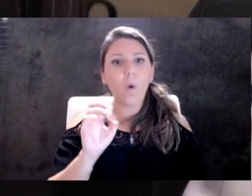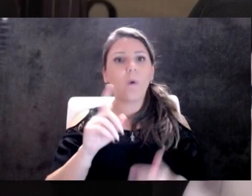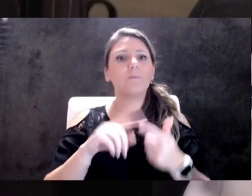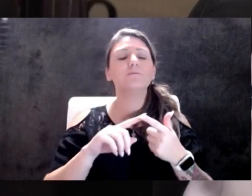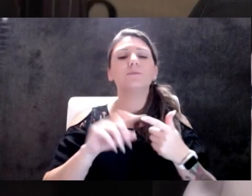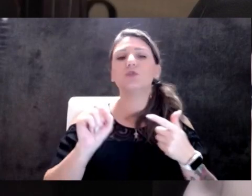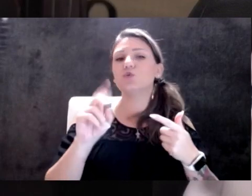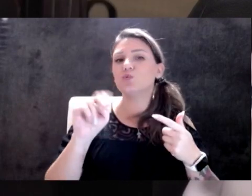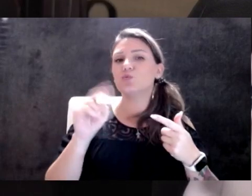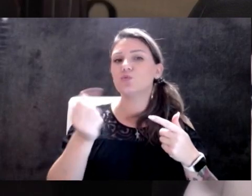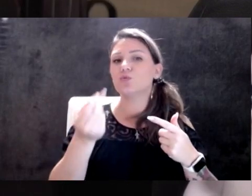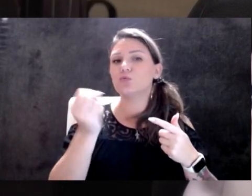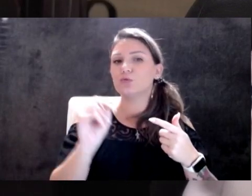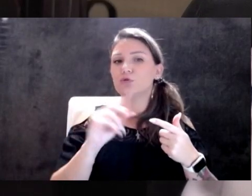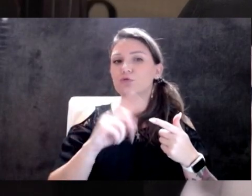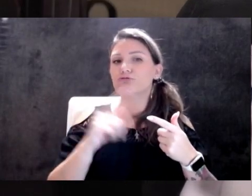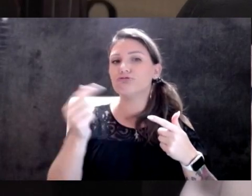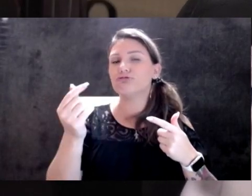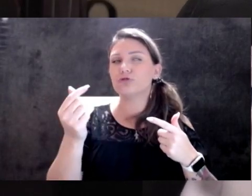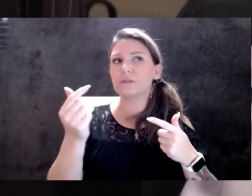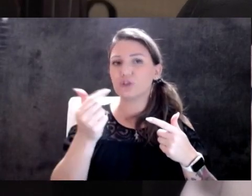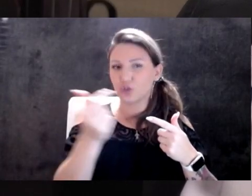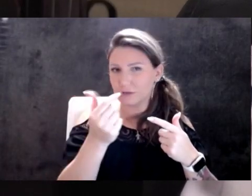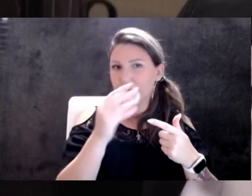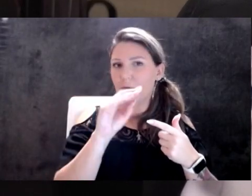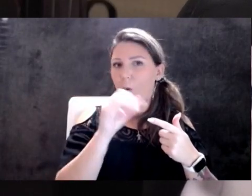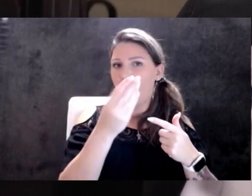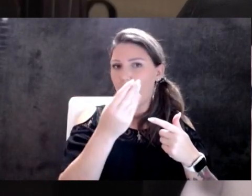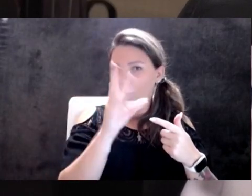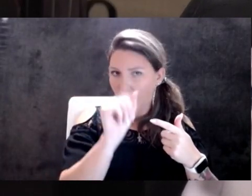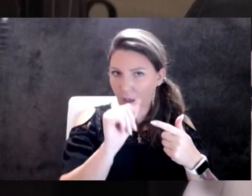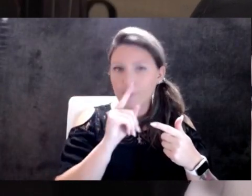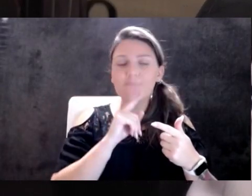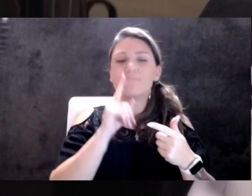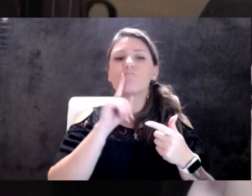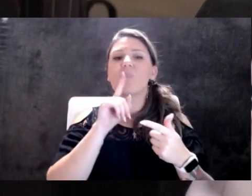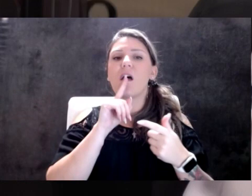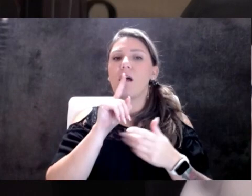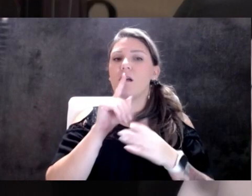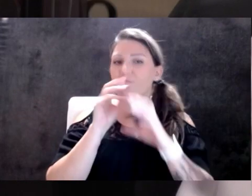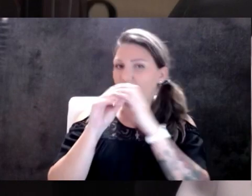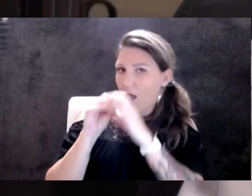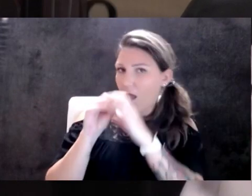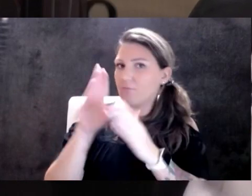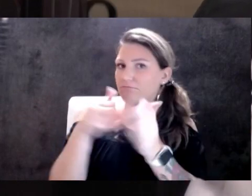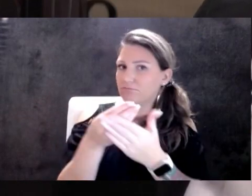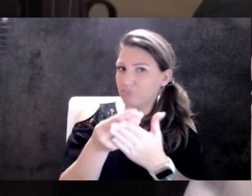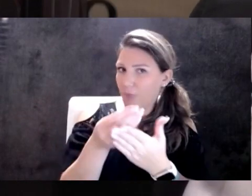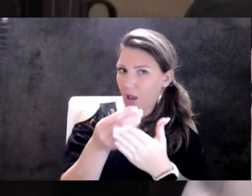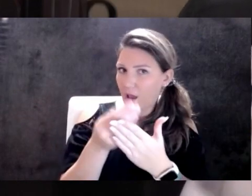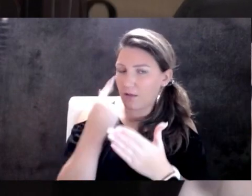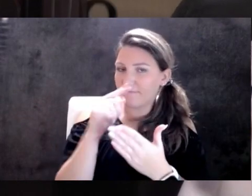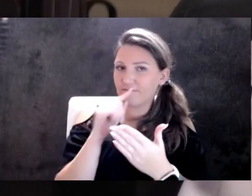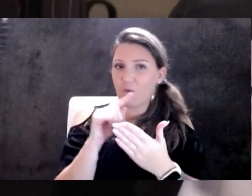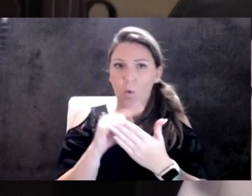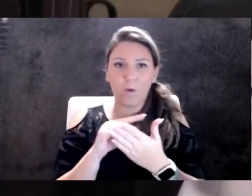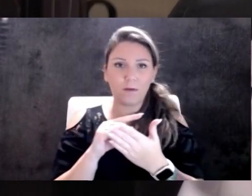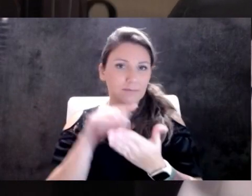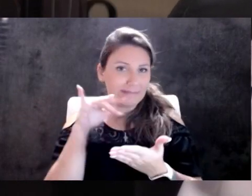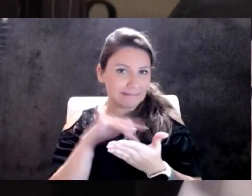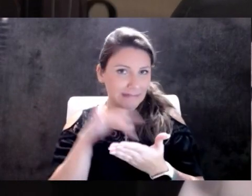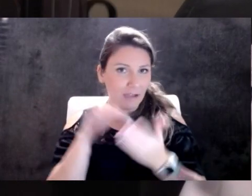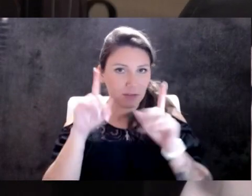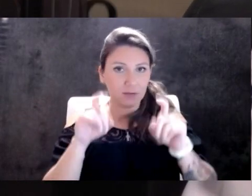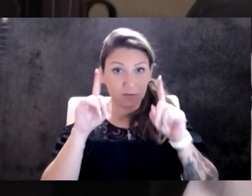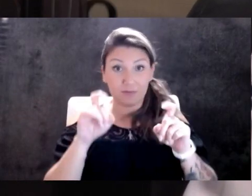that invest resources into funding clinical research and trials. And of course, that's the key. Without